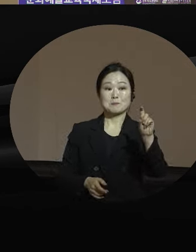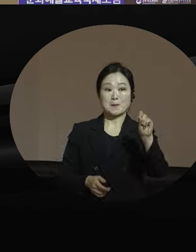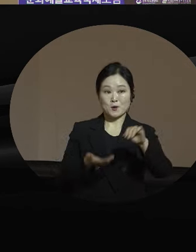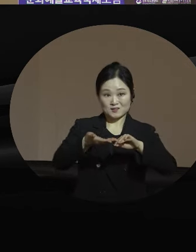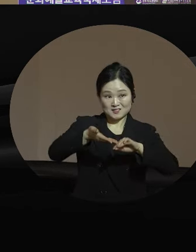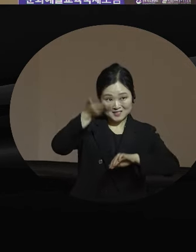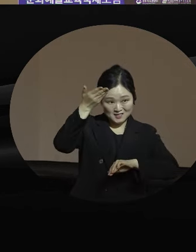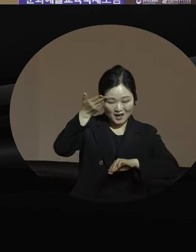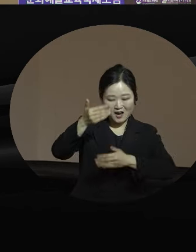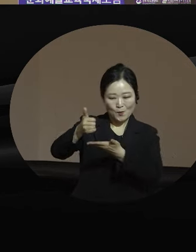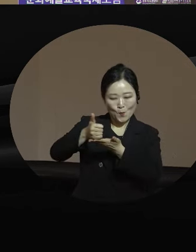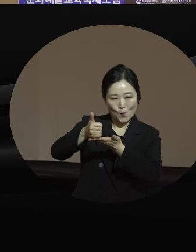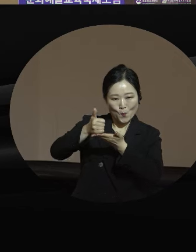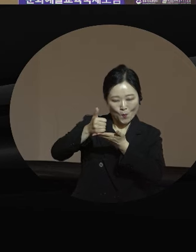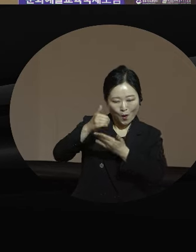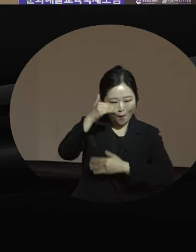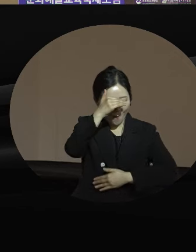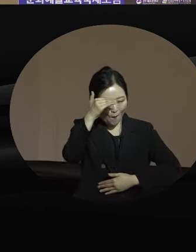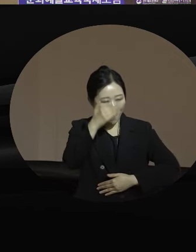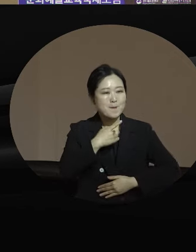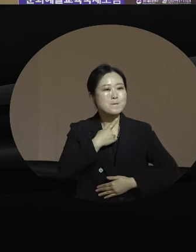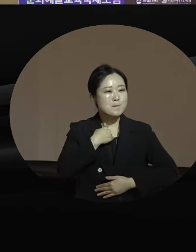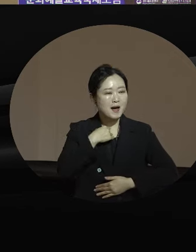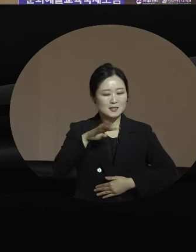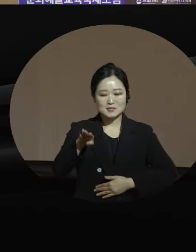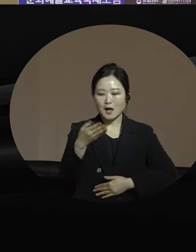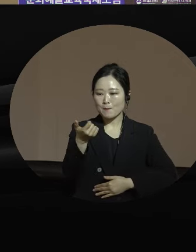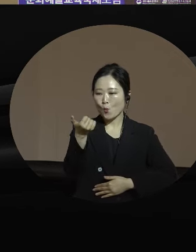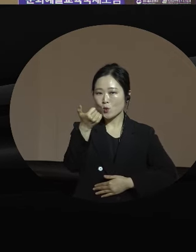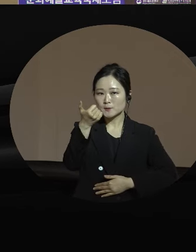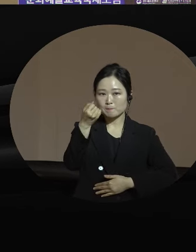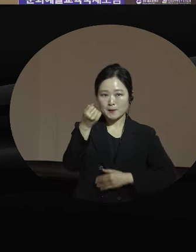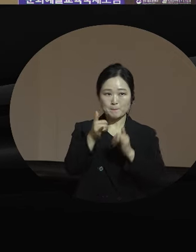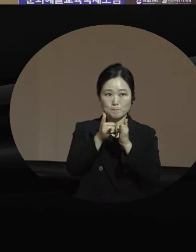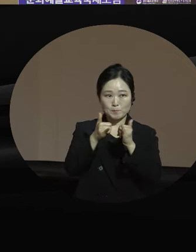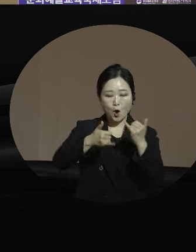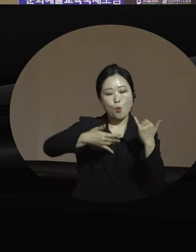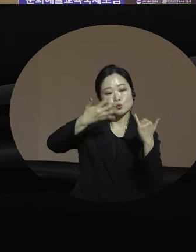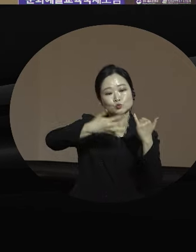4.5 million people visited virtually.